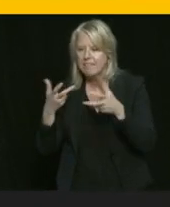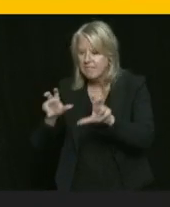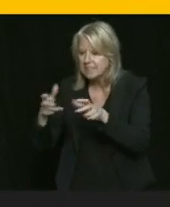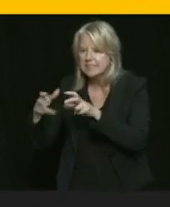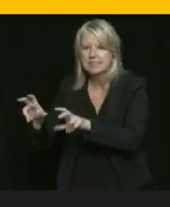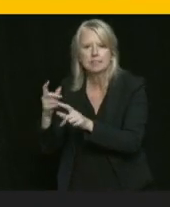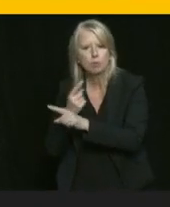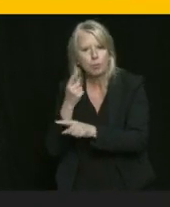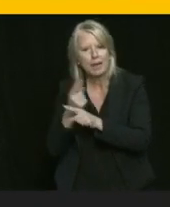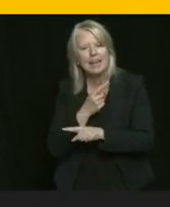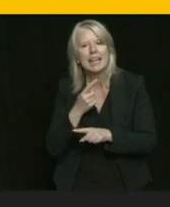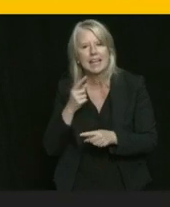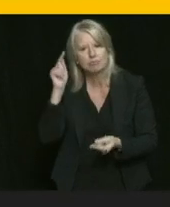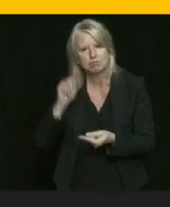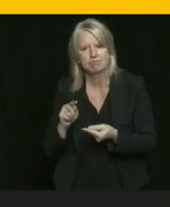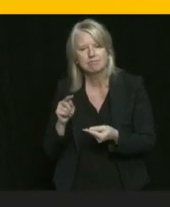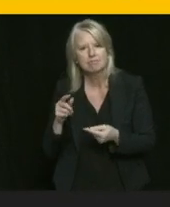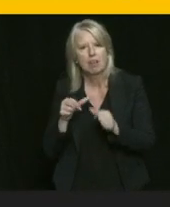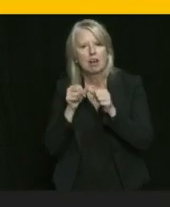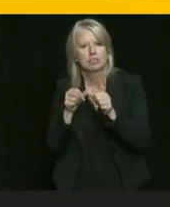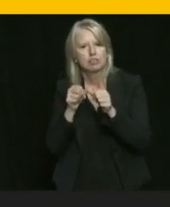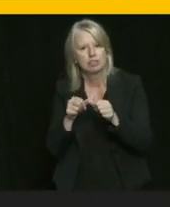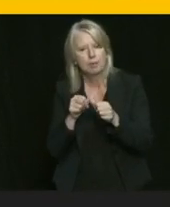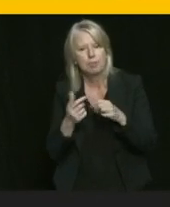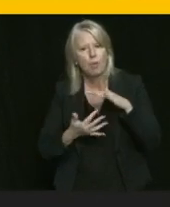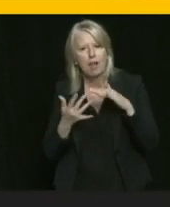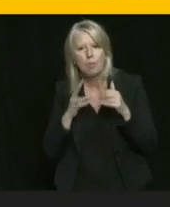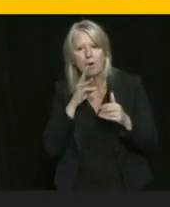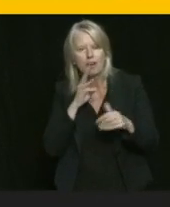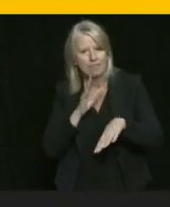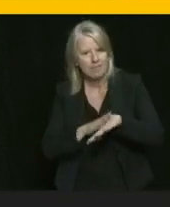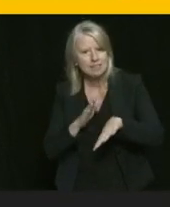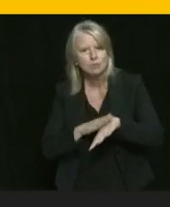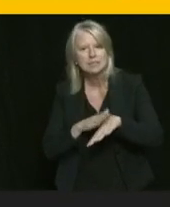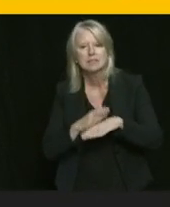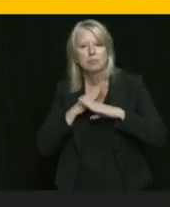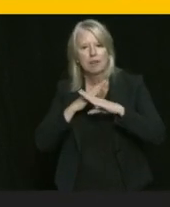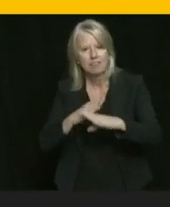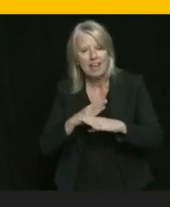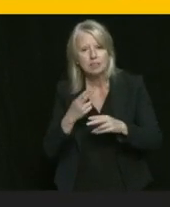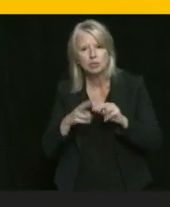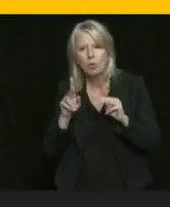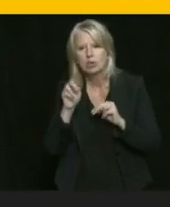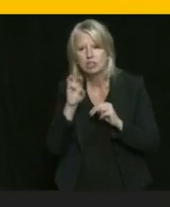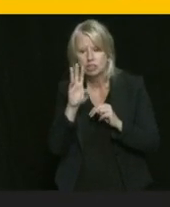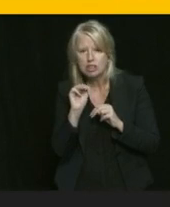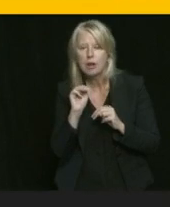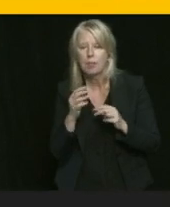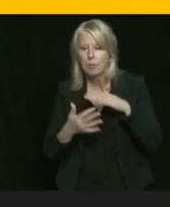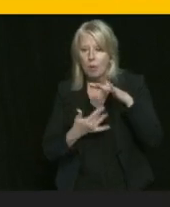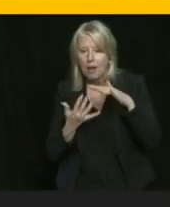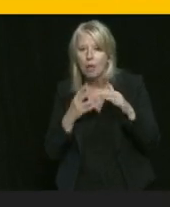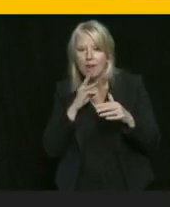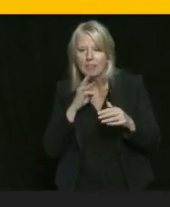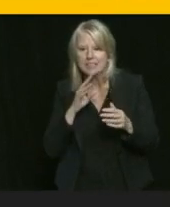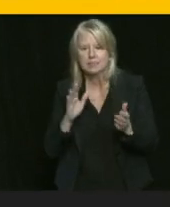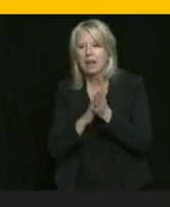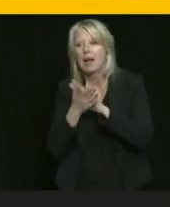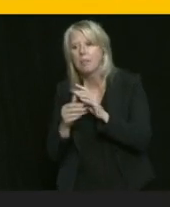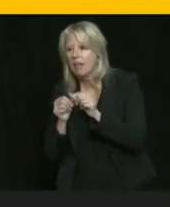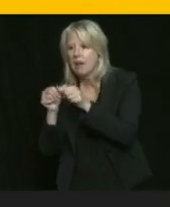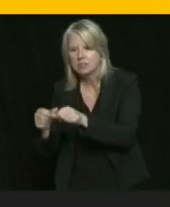to lift those long-term boil water advisories, to prevent short-term boil water advisories from flipping into long-term boil